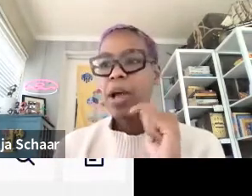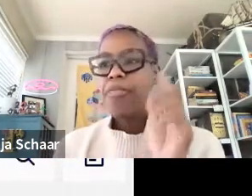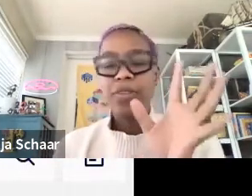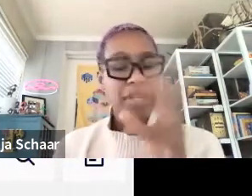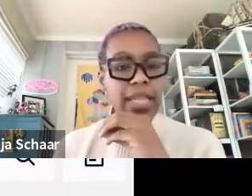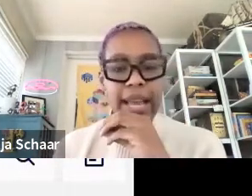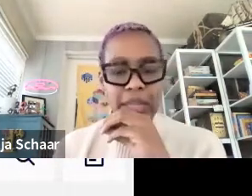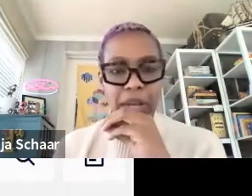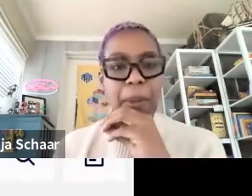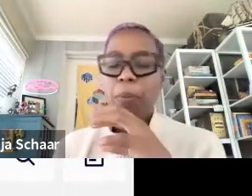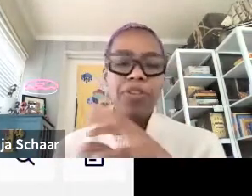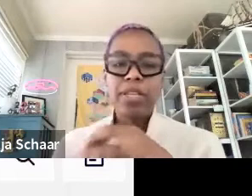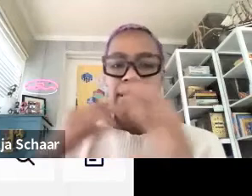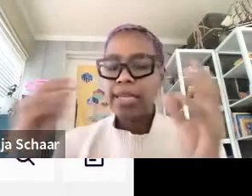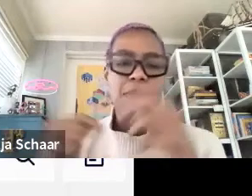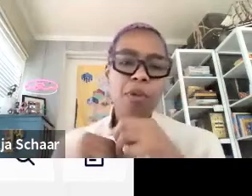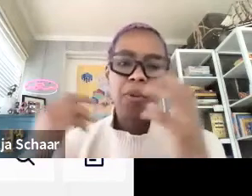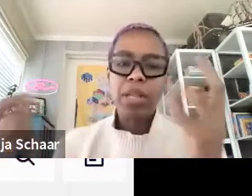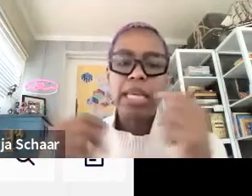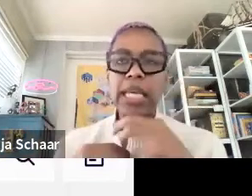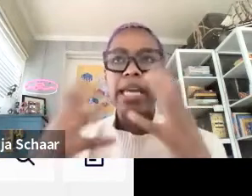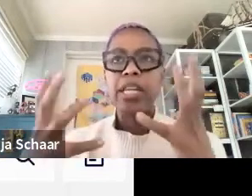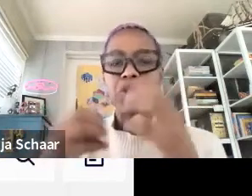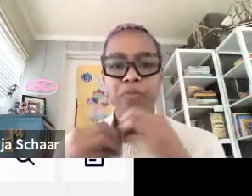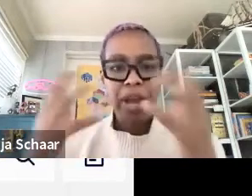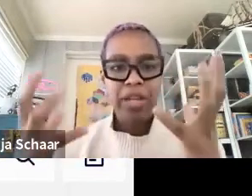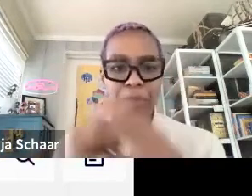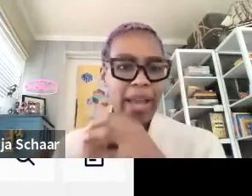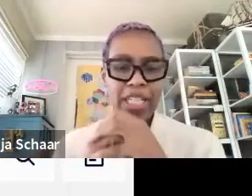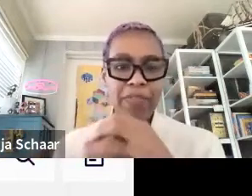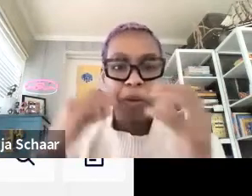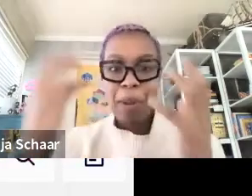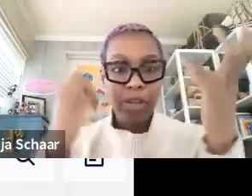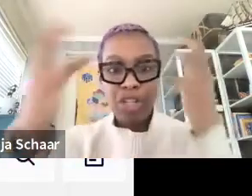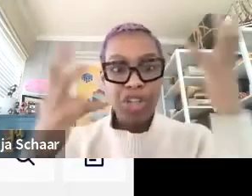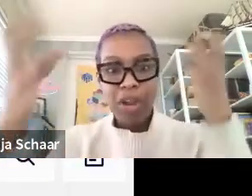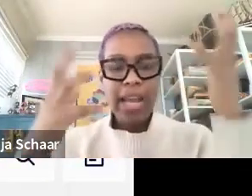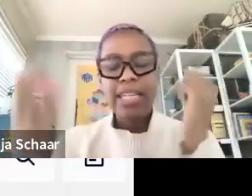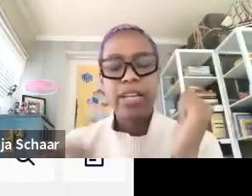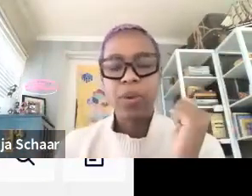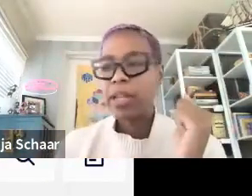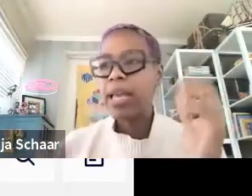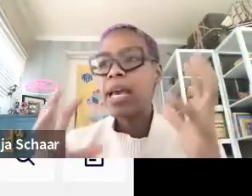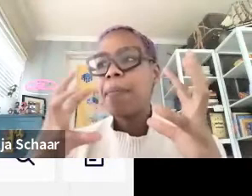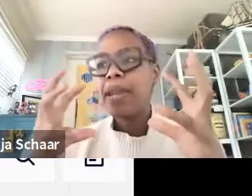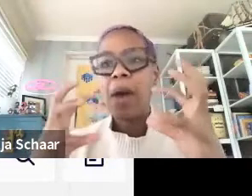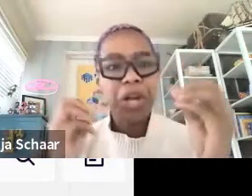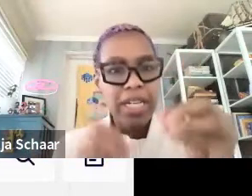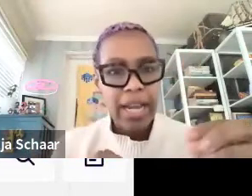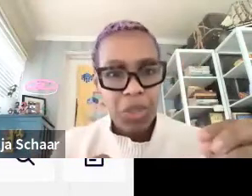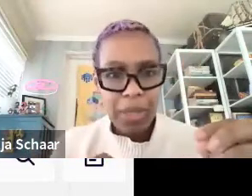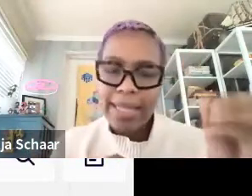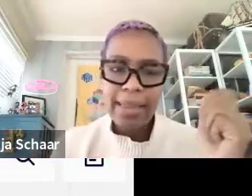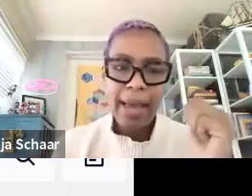And so these are just things that would come up with. So this is the same way you would lead any sort of brainstorming activity where people are just generating ideas quickly, but now